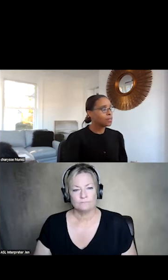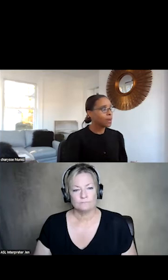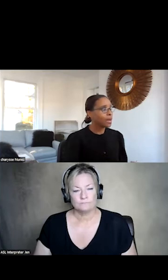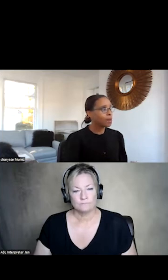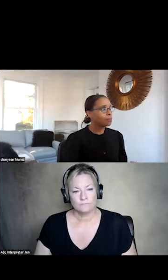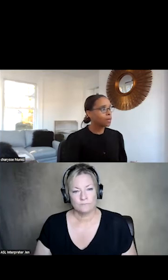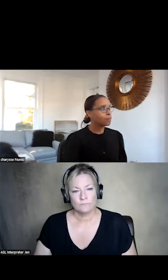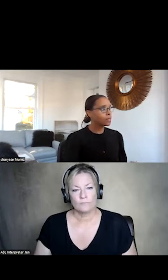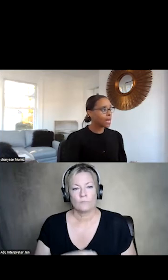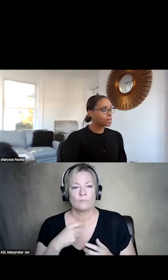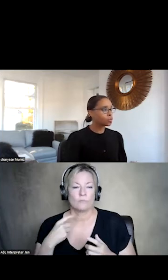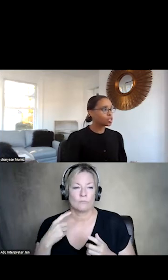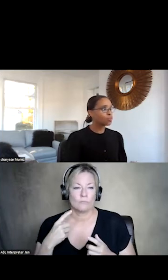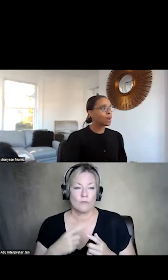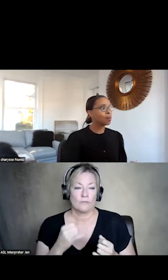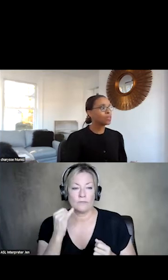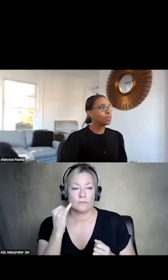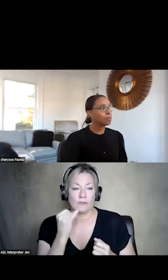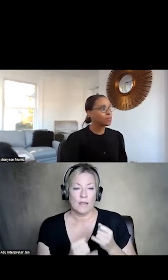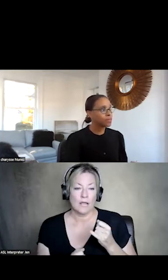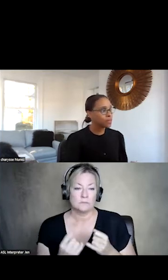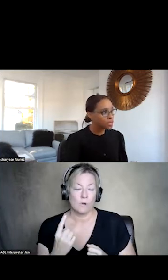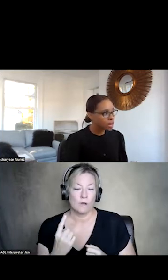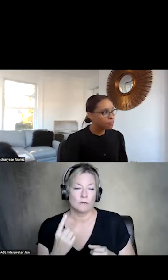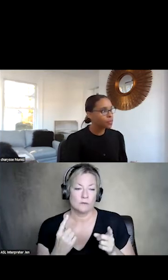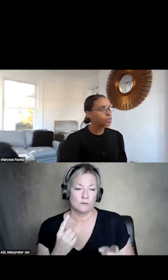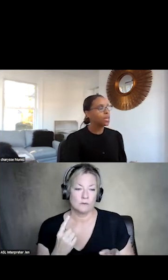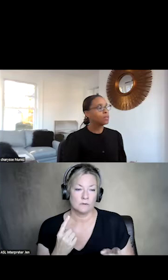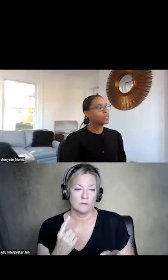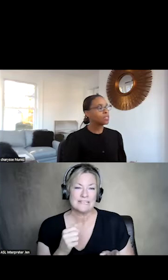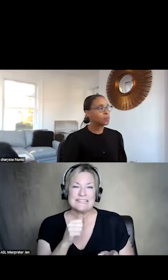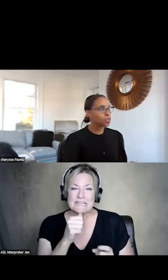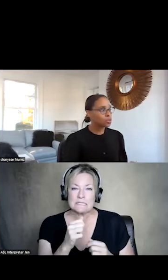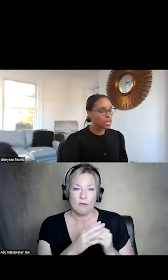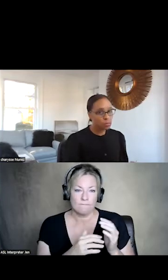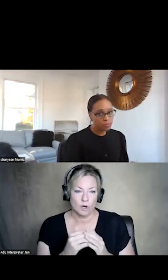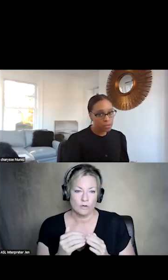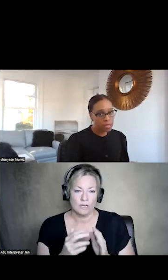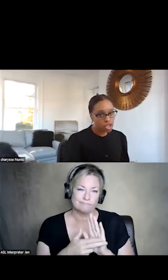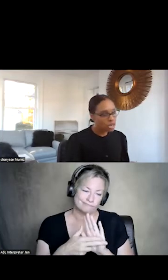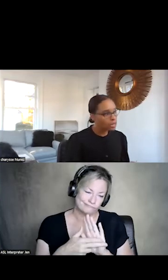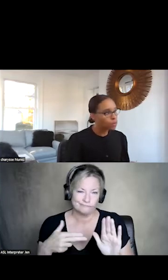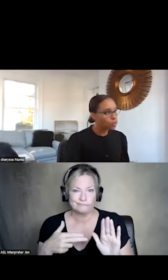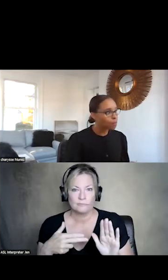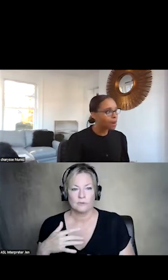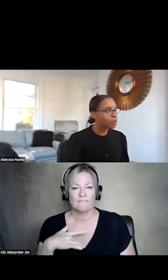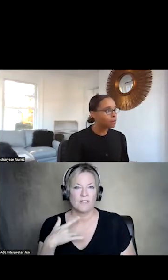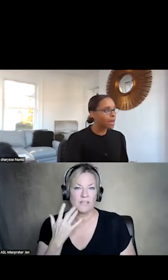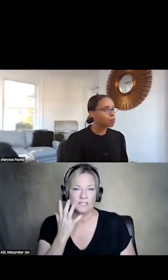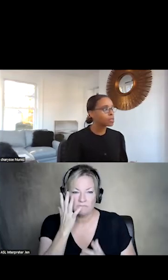And then you have the last, which is around the discomfort, the stigma associated with feeling ashamed